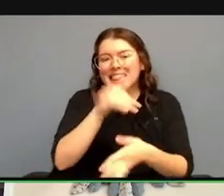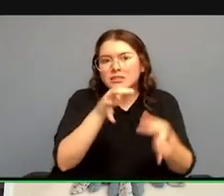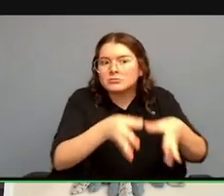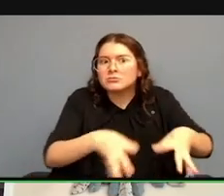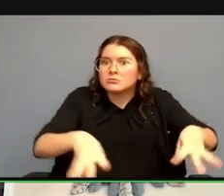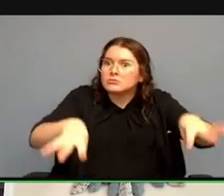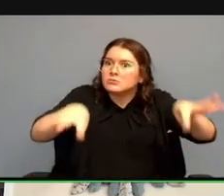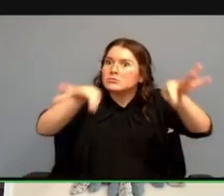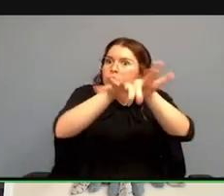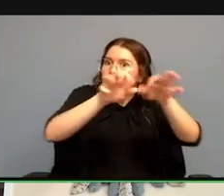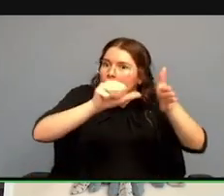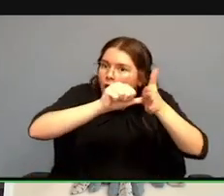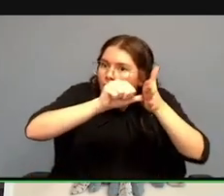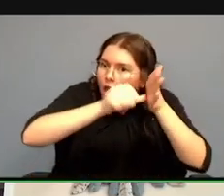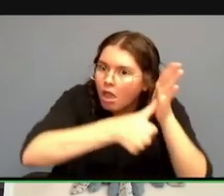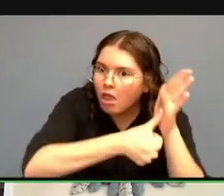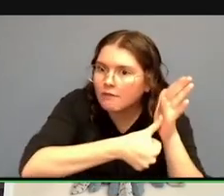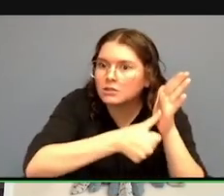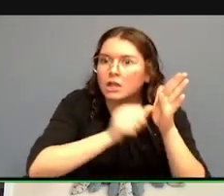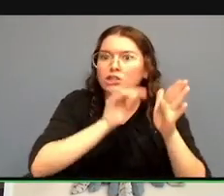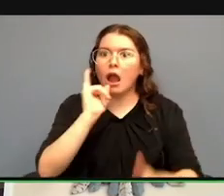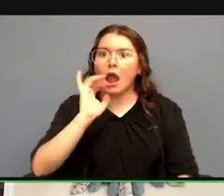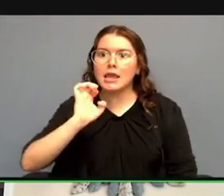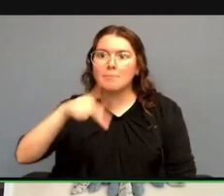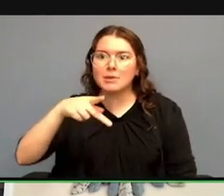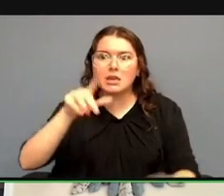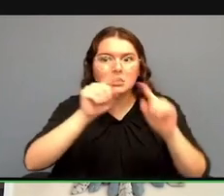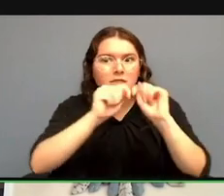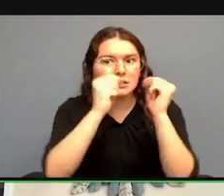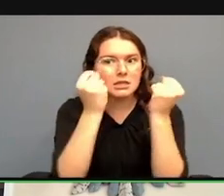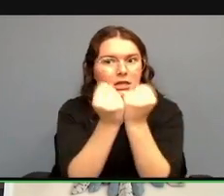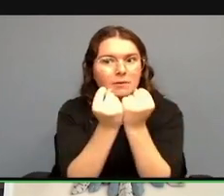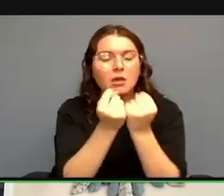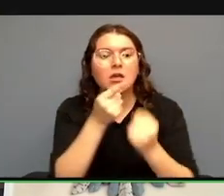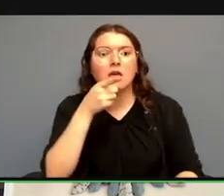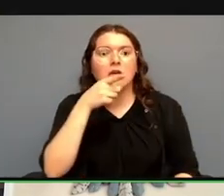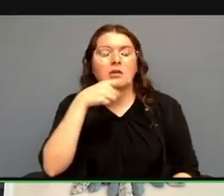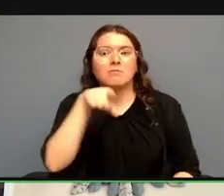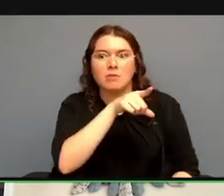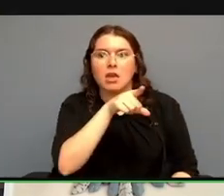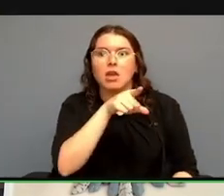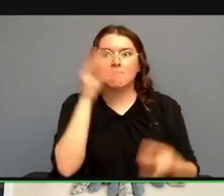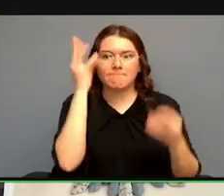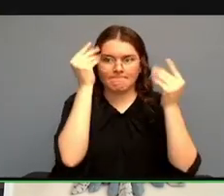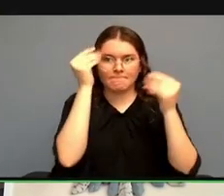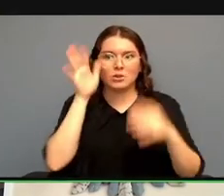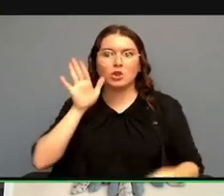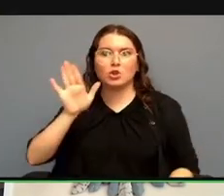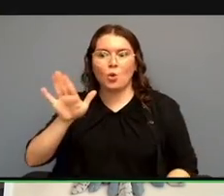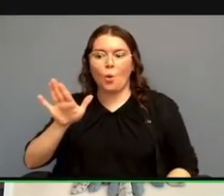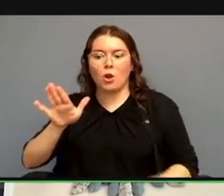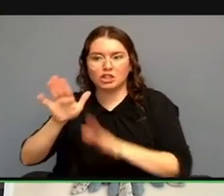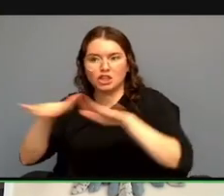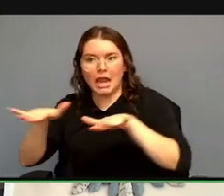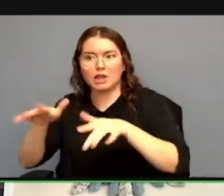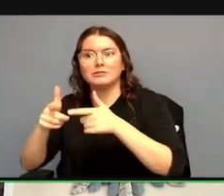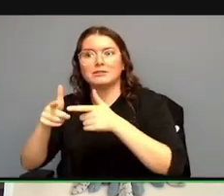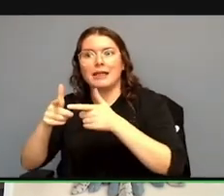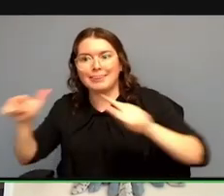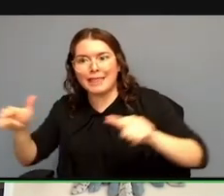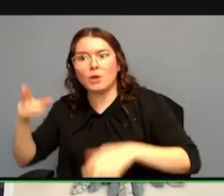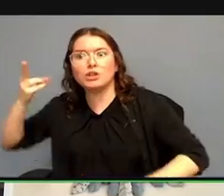that you emphasize to your IEP team that they consider your child's language history. Are